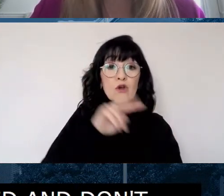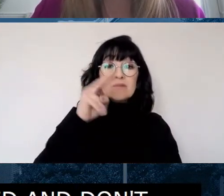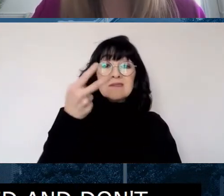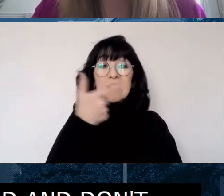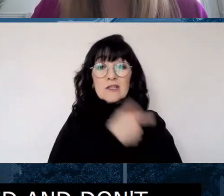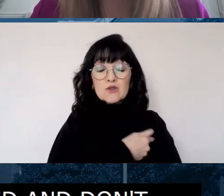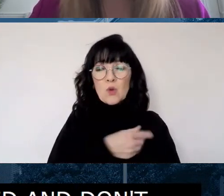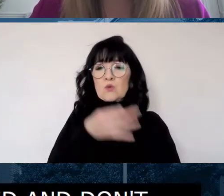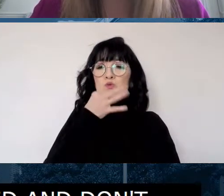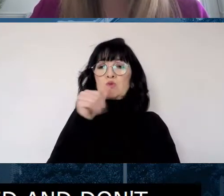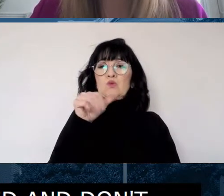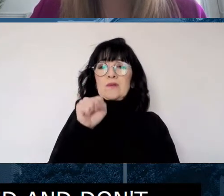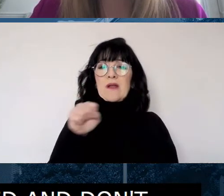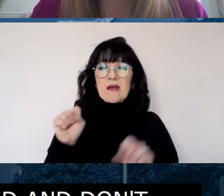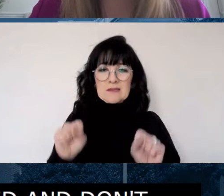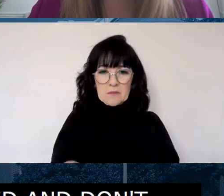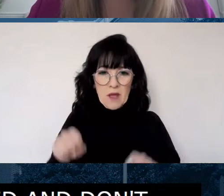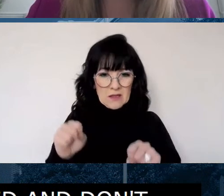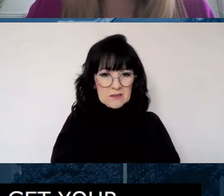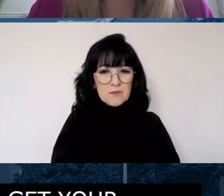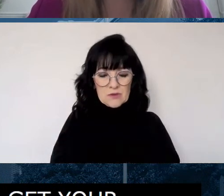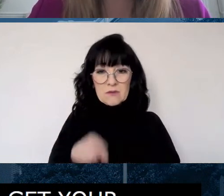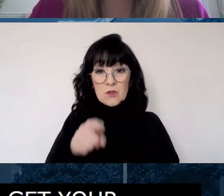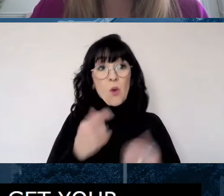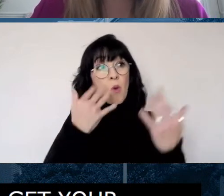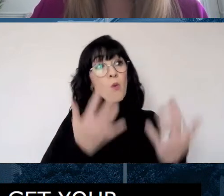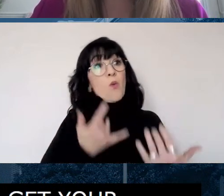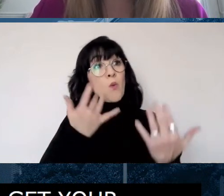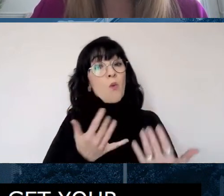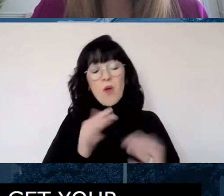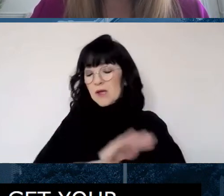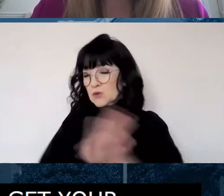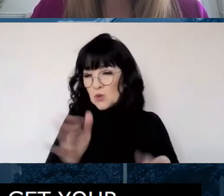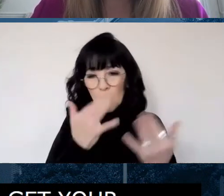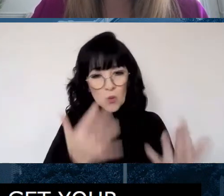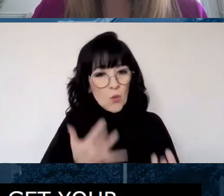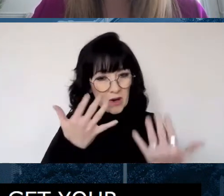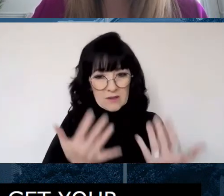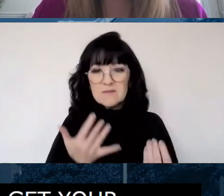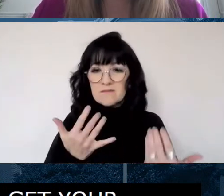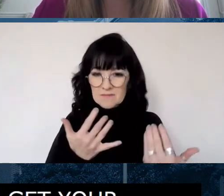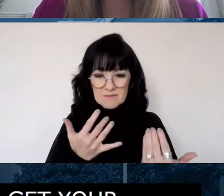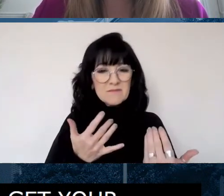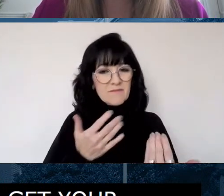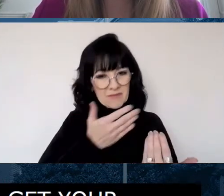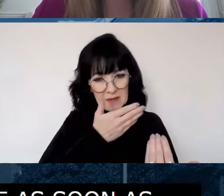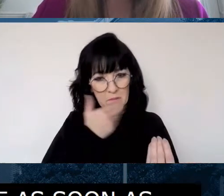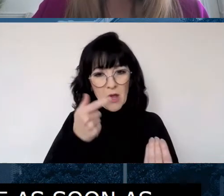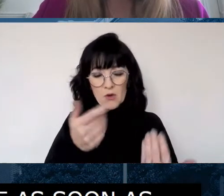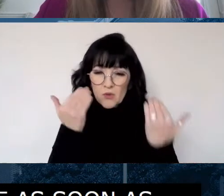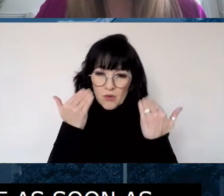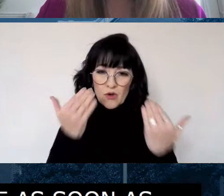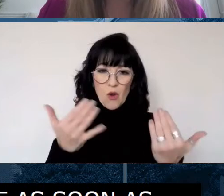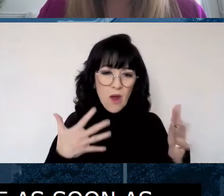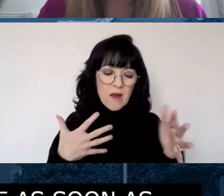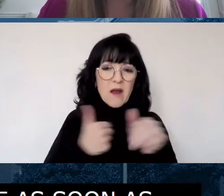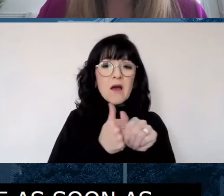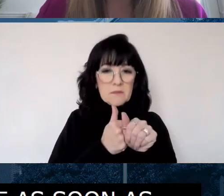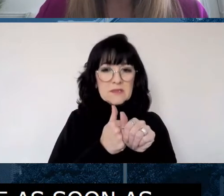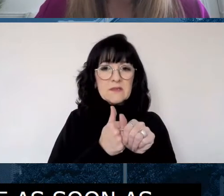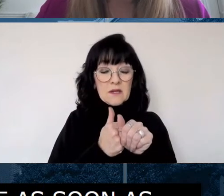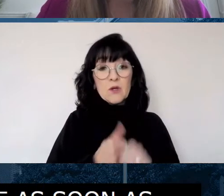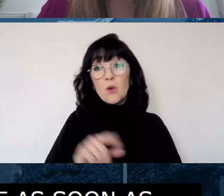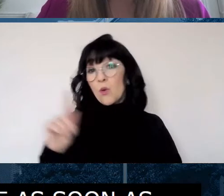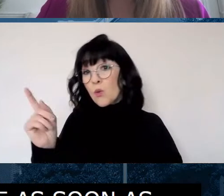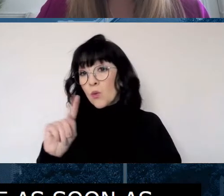possible. Don't wait any longer than you need to get up to date with your vaccine. Where can you get